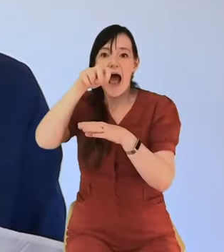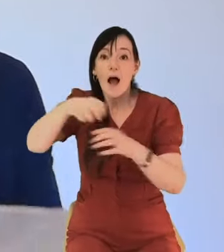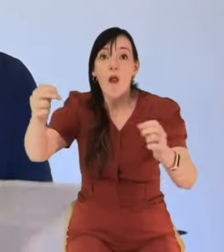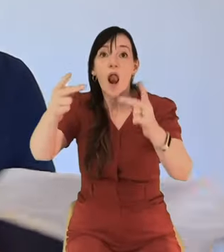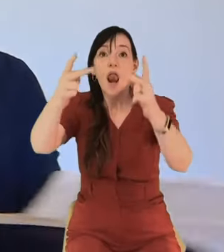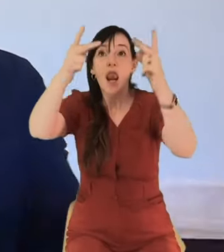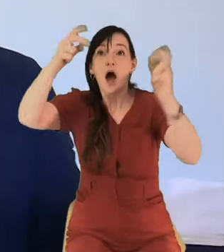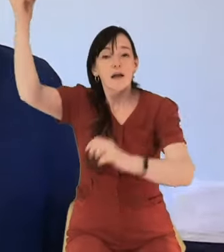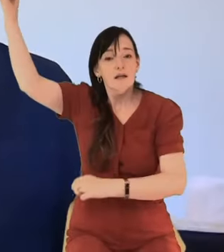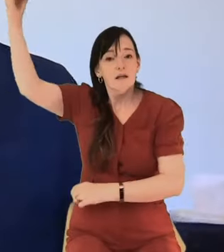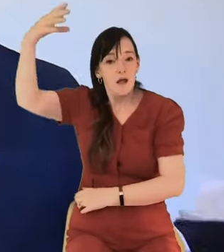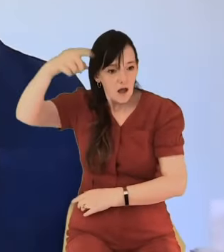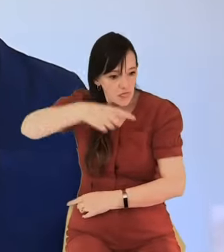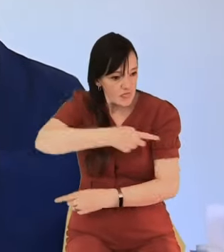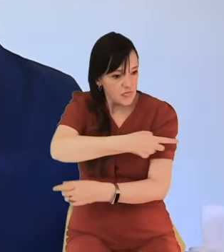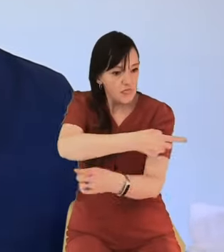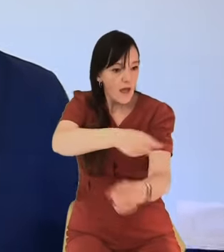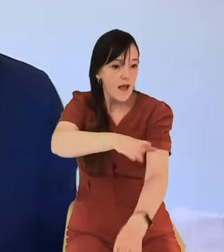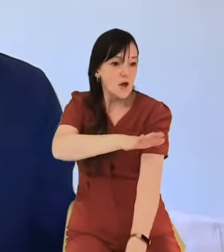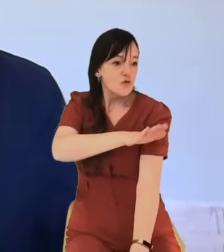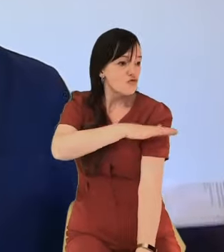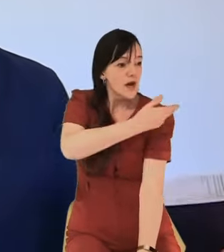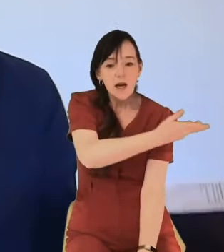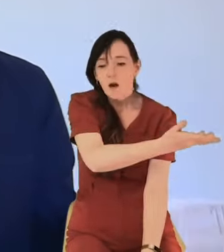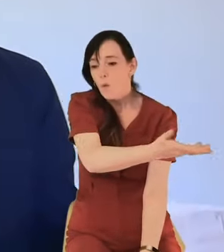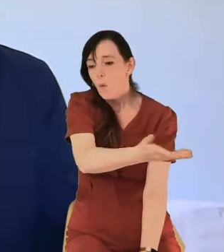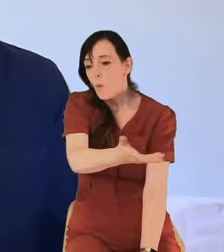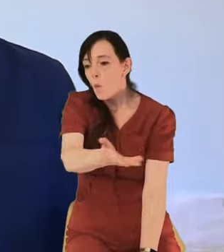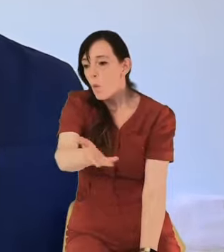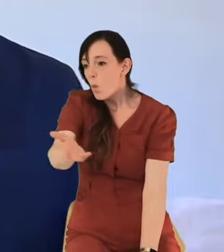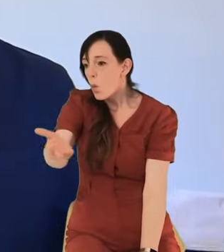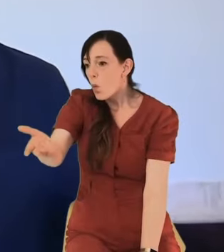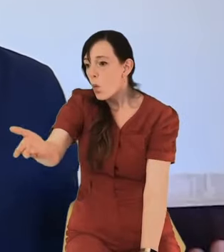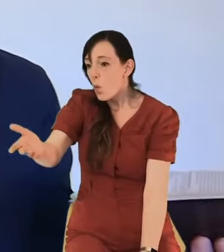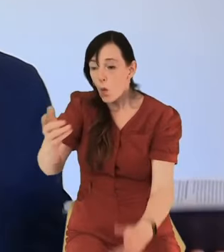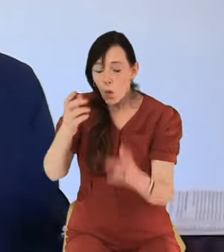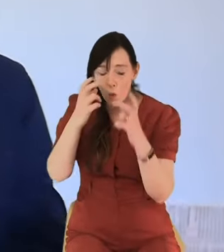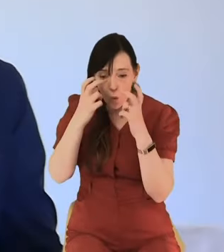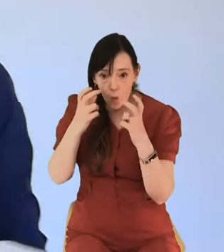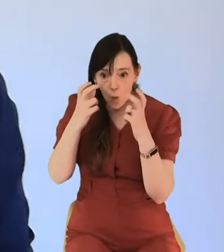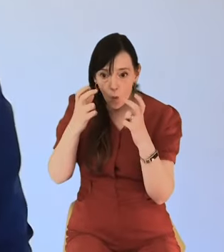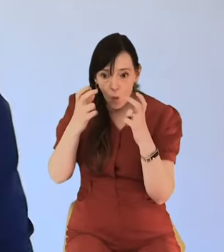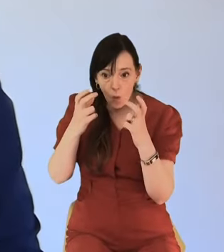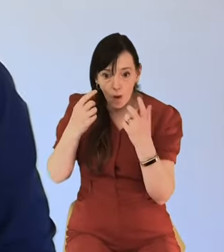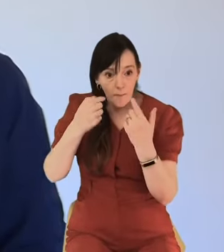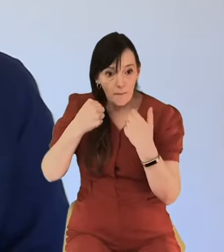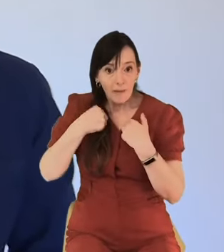the light, and there was Lourdes in all its glory, and I was there